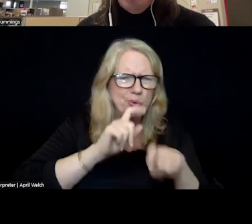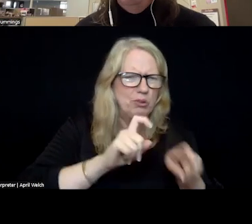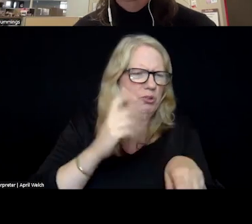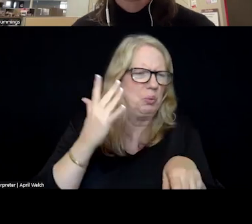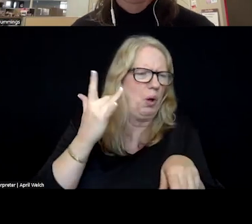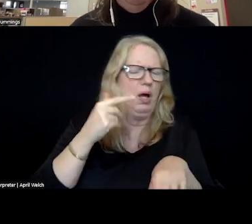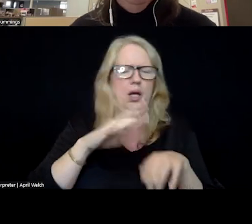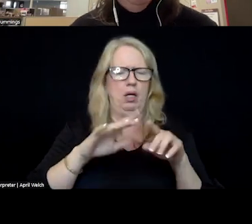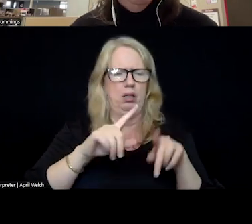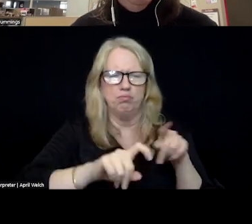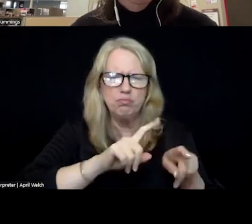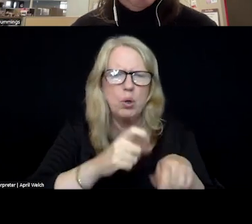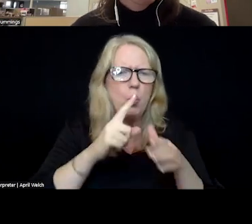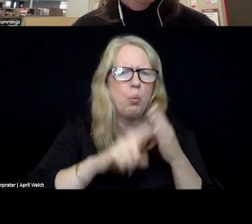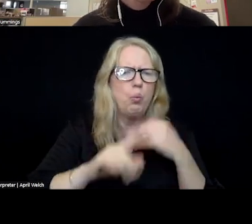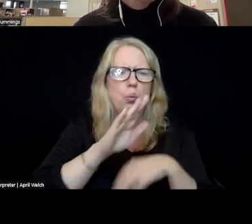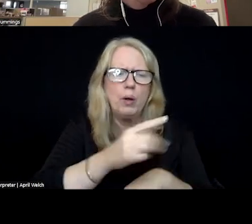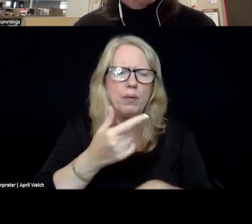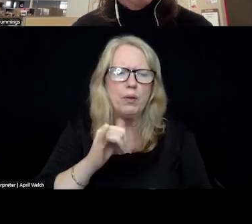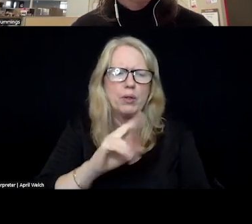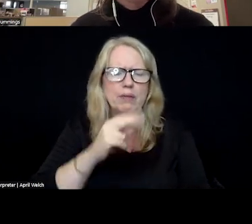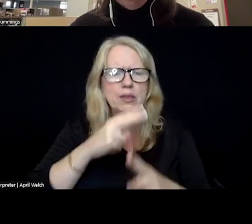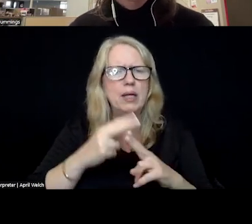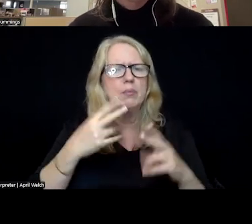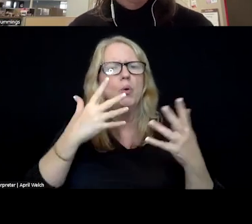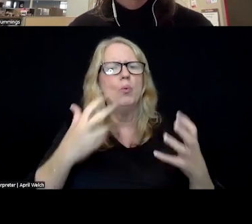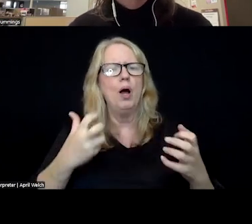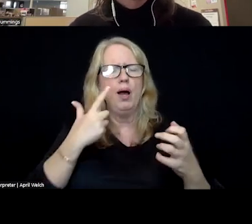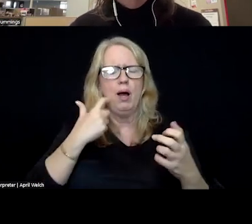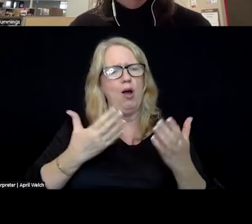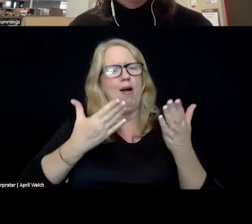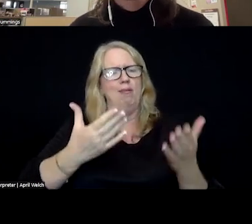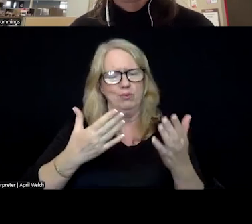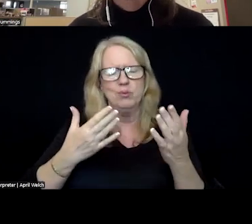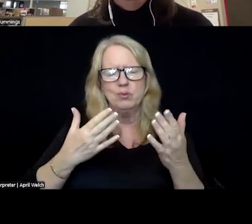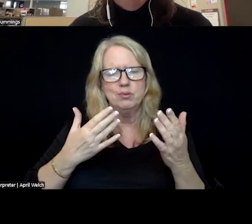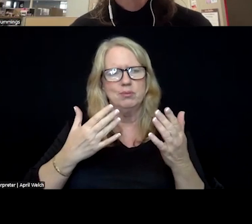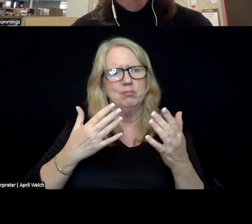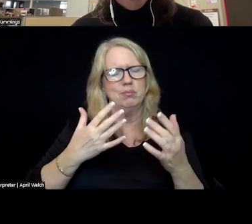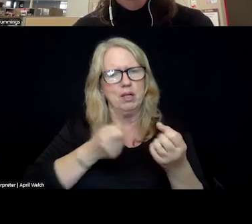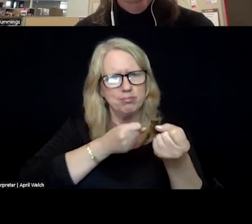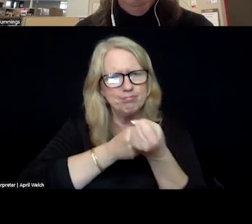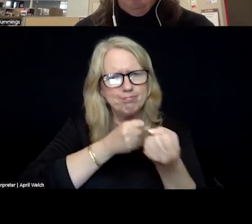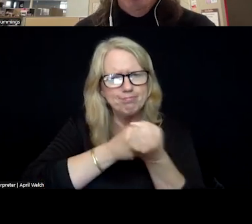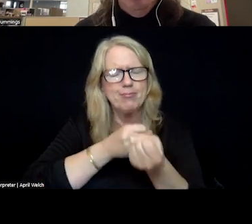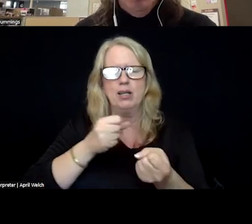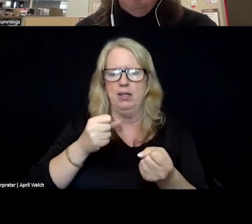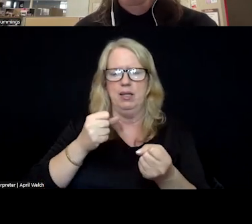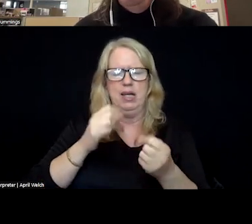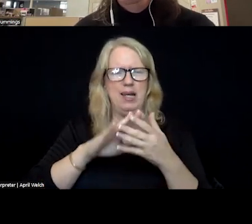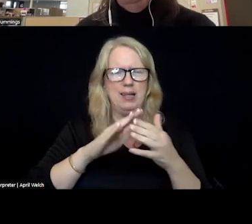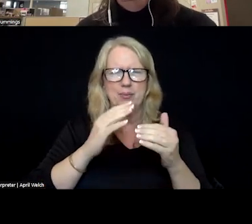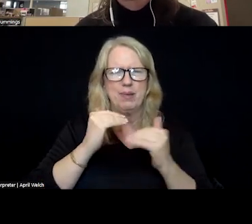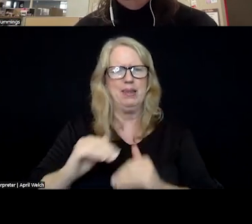or prying into what their given name is. And we want to offer that same level of affirmation and limited questioning